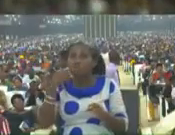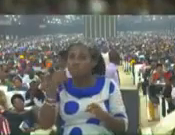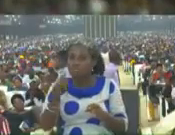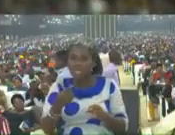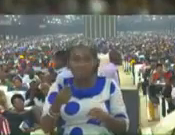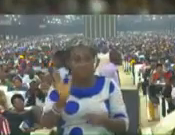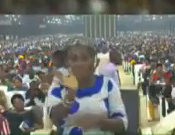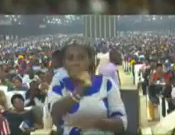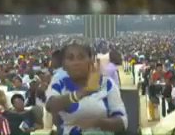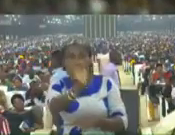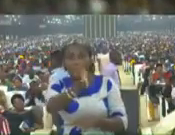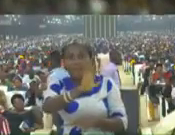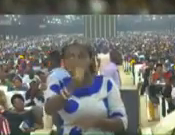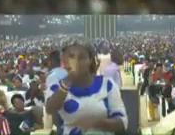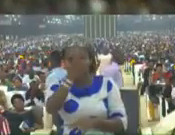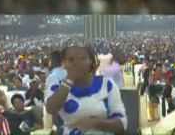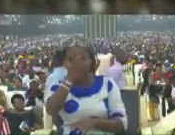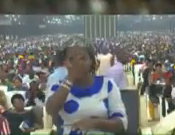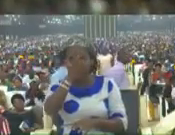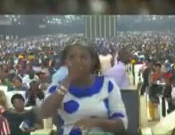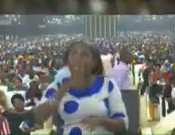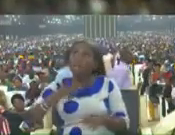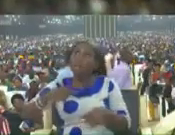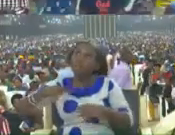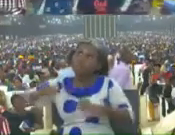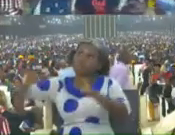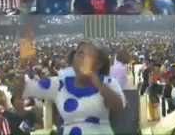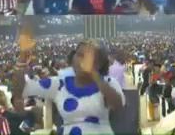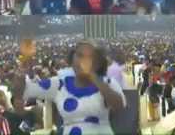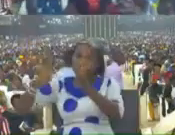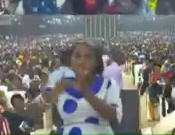Jesus? Come now. Seven.